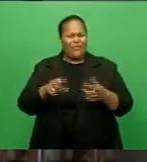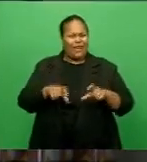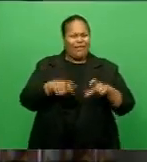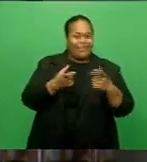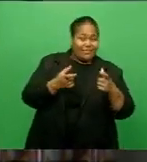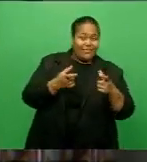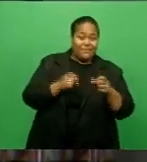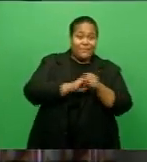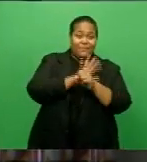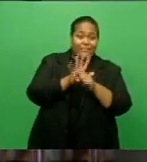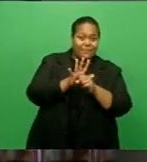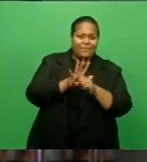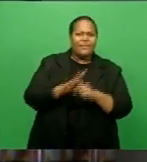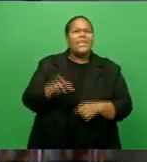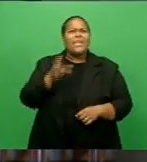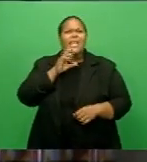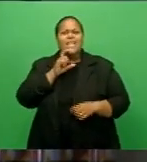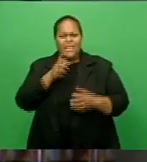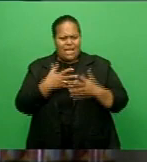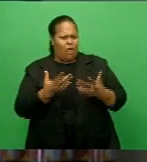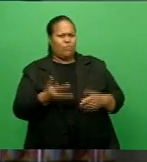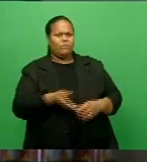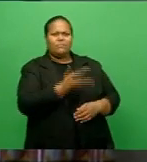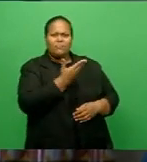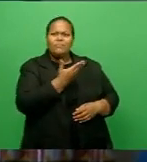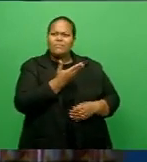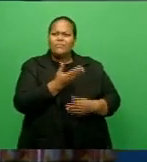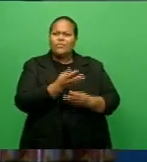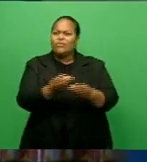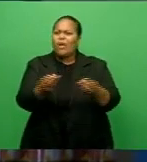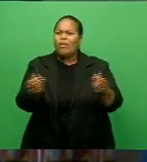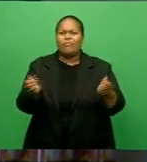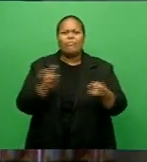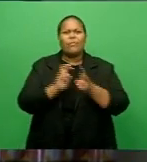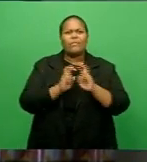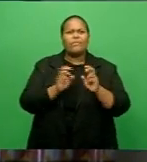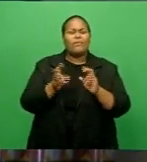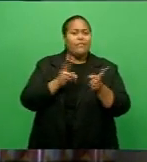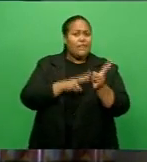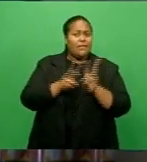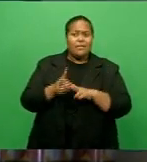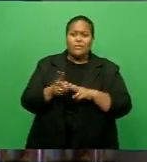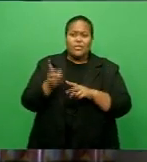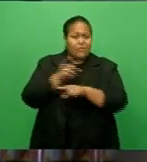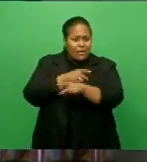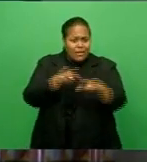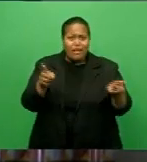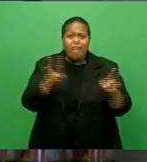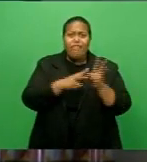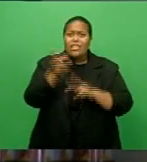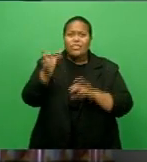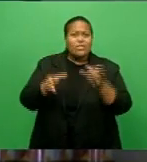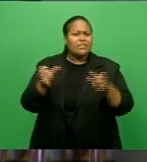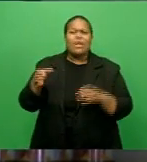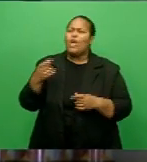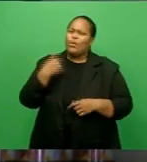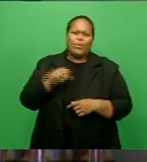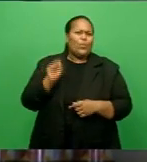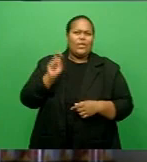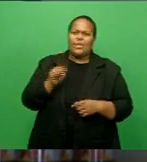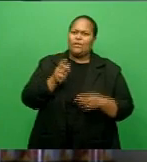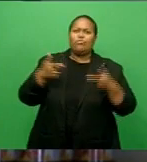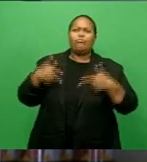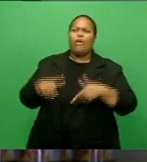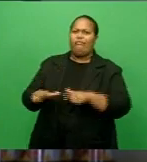has brought relief to the villagers as they don't have to waste money to travel and buy items from shops in